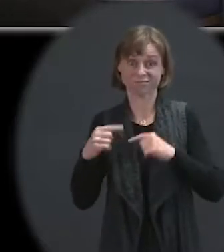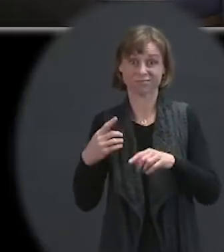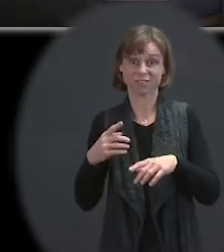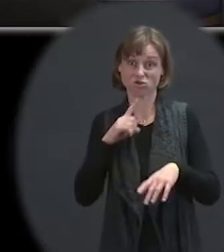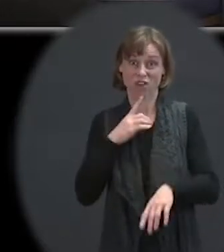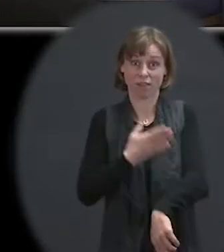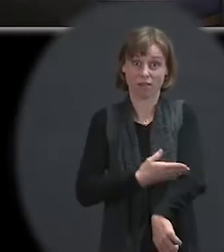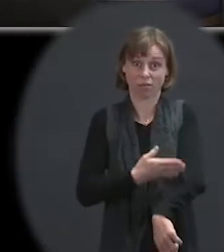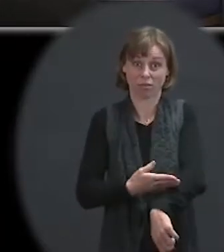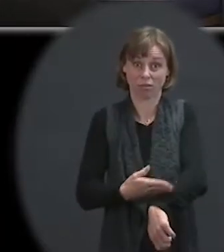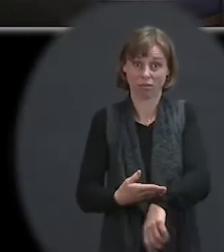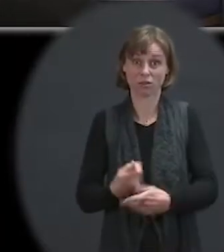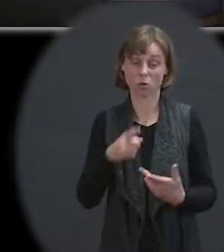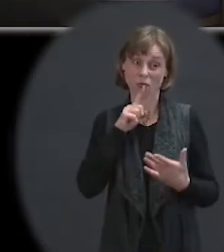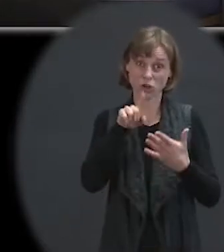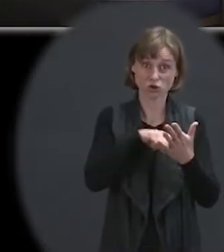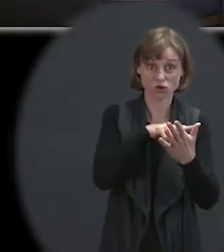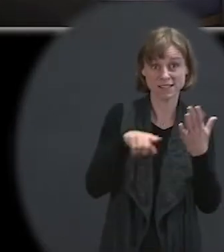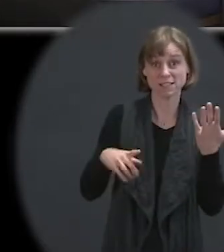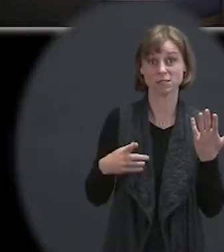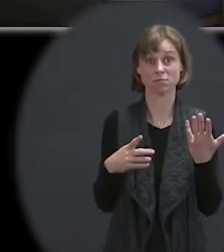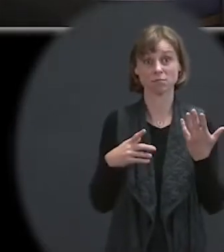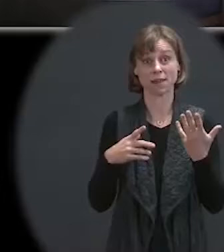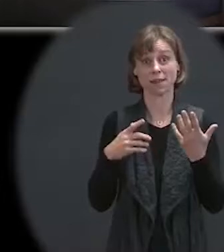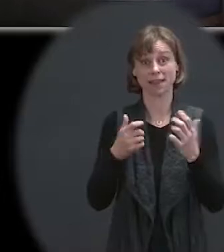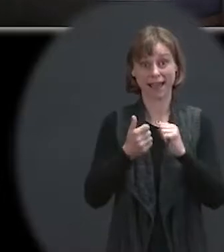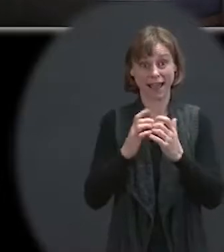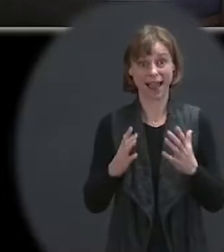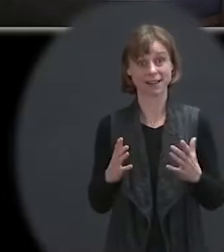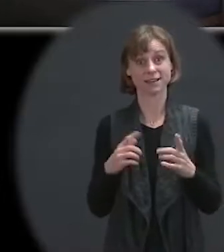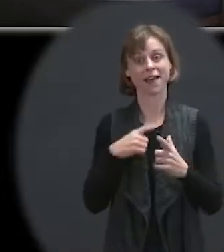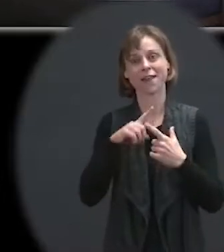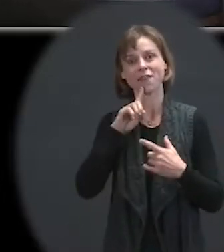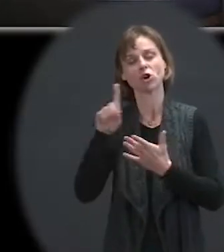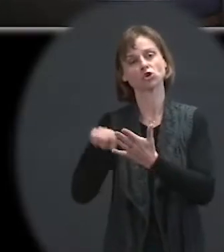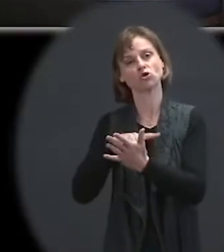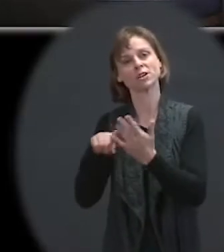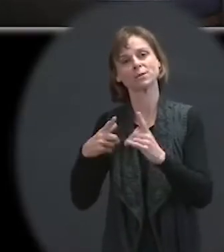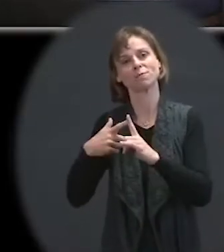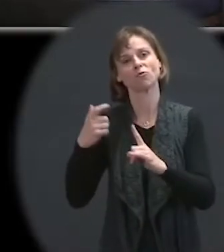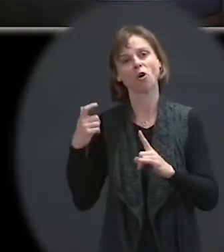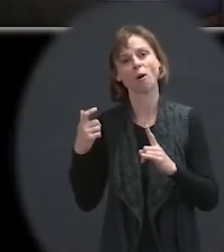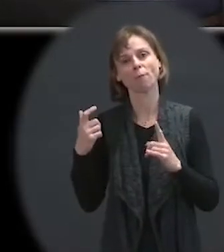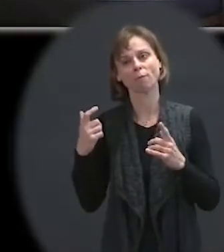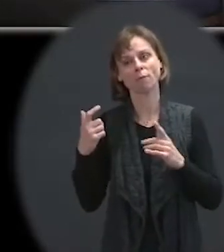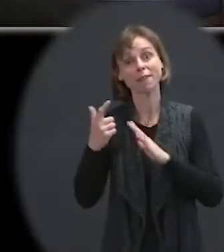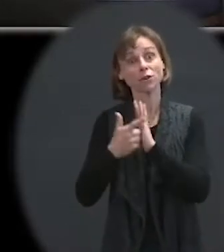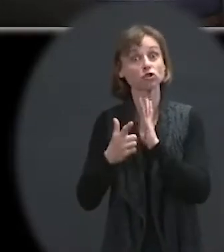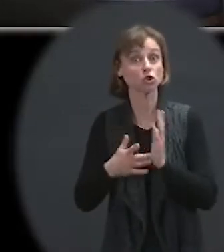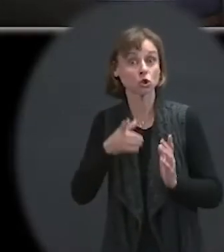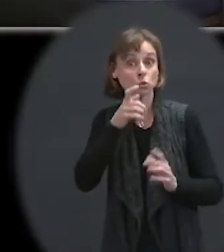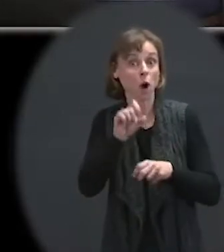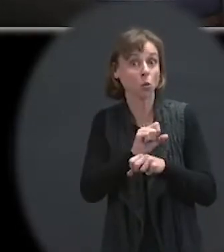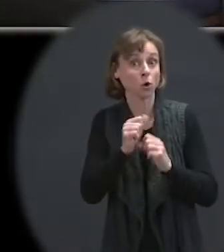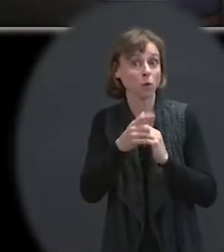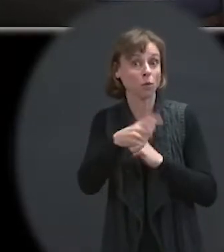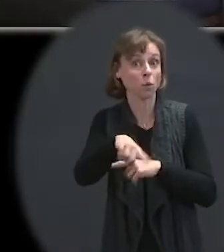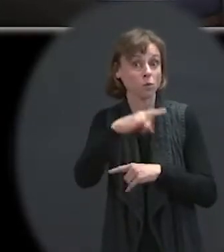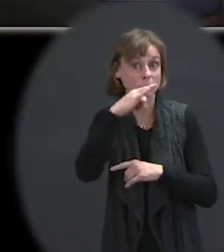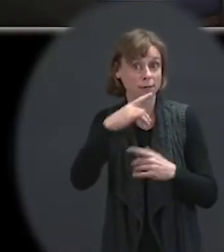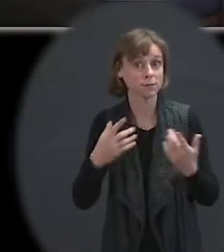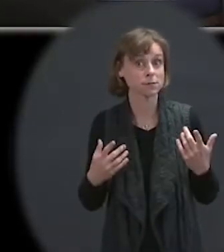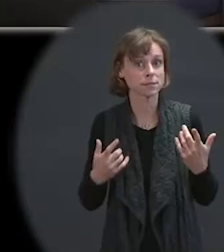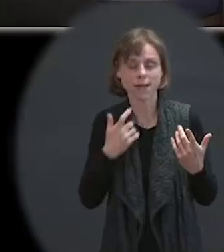the criticism that was made by candidates Biden and Harris, and then there's the criticism concerned now of these attorneys who work with and represent these children who